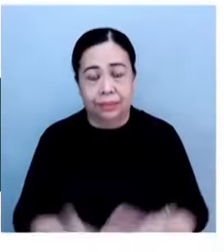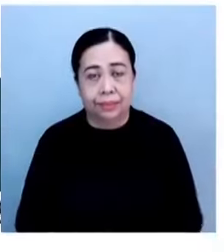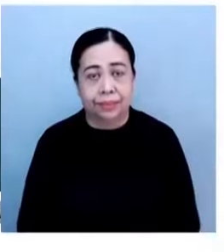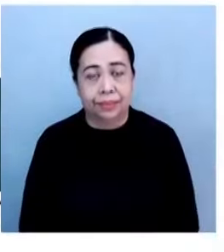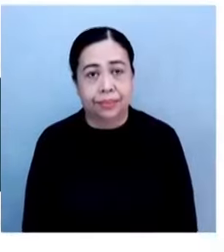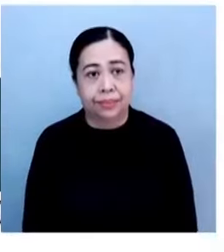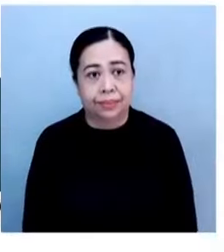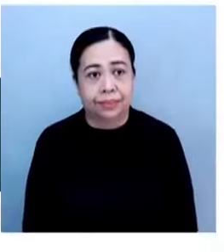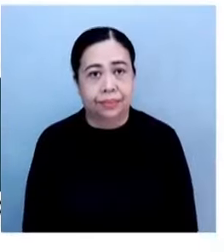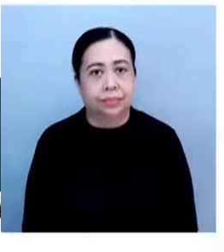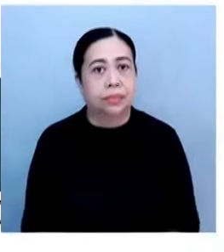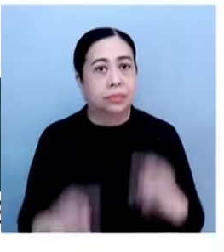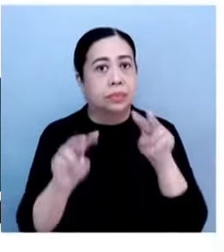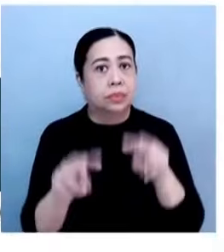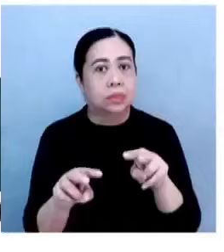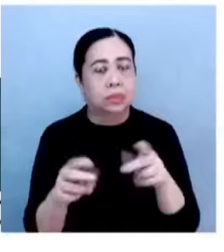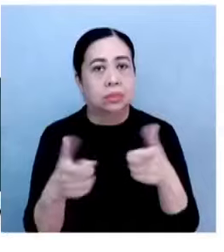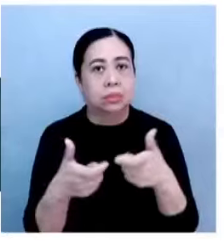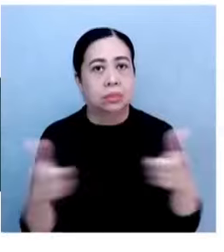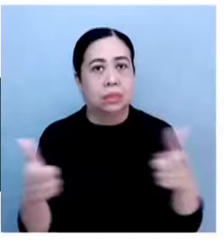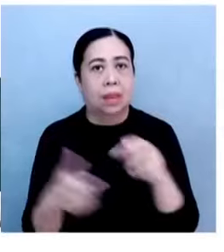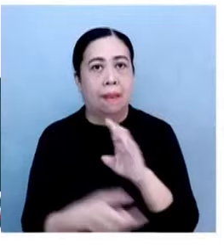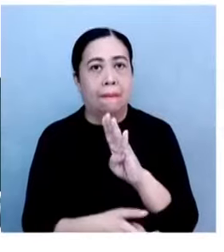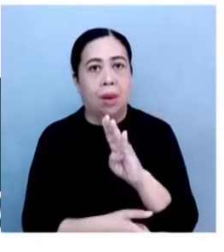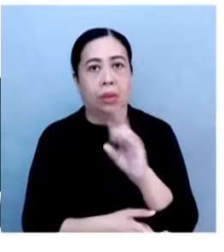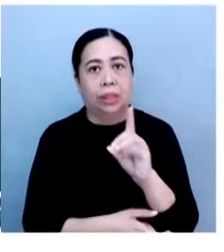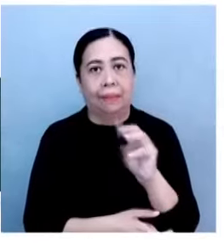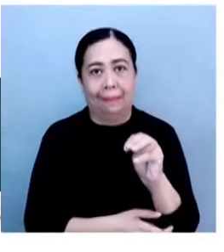If you look at the size of Bajo del Masinloc,